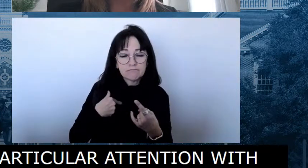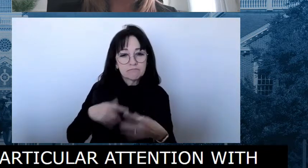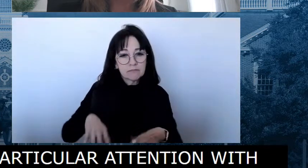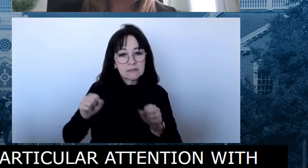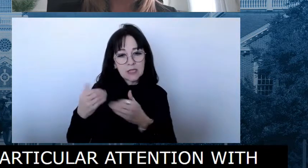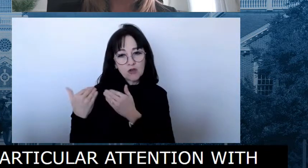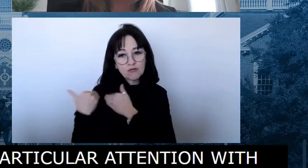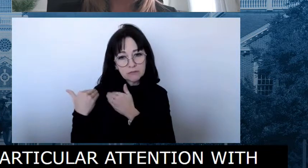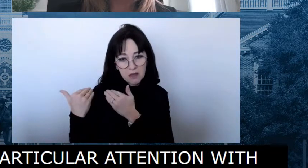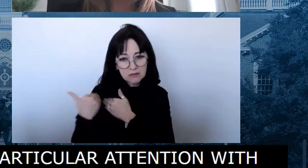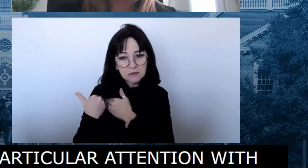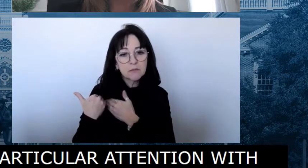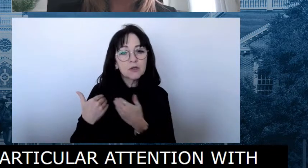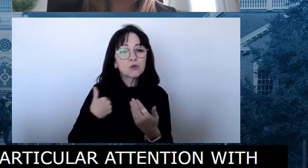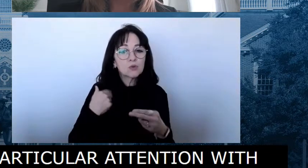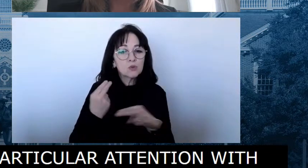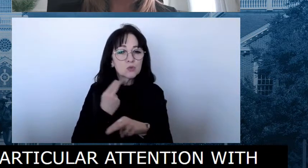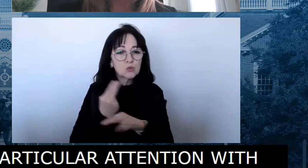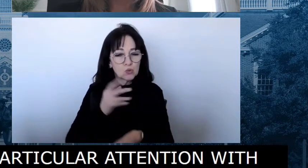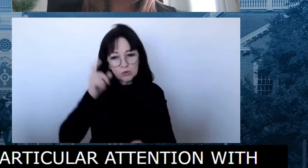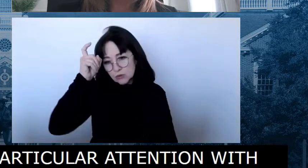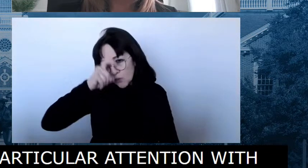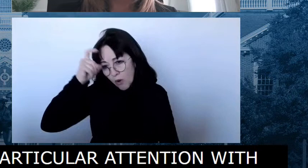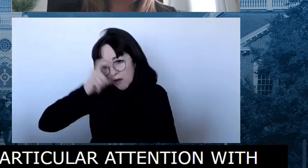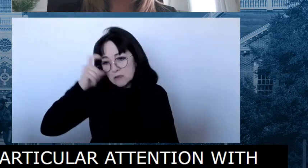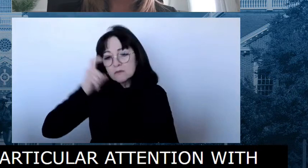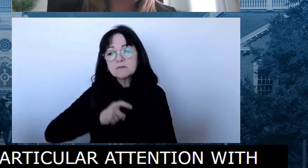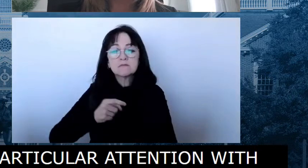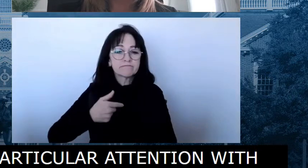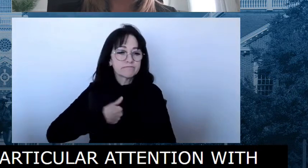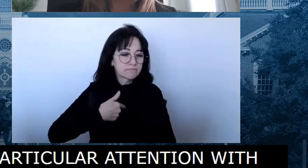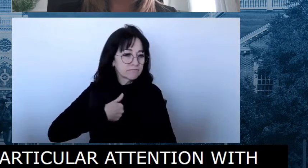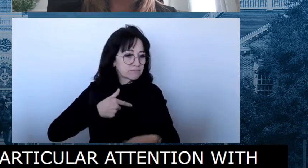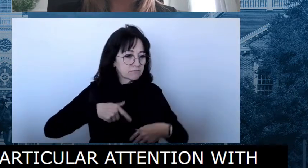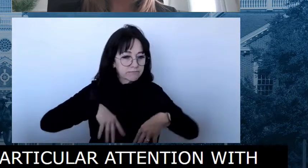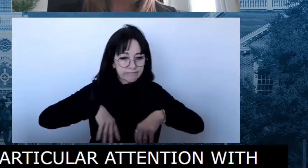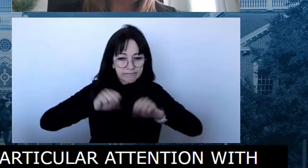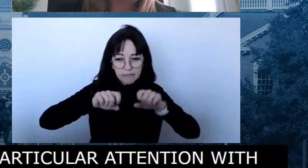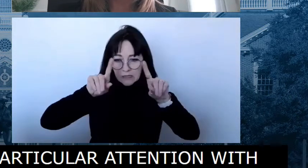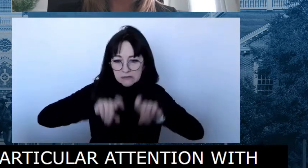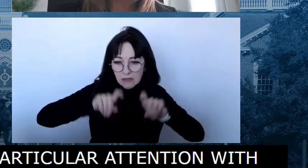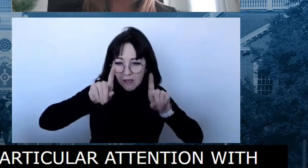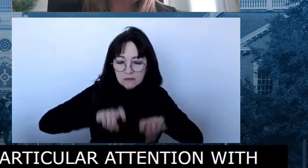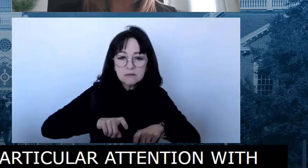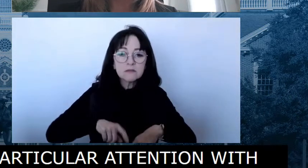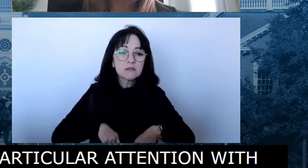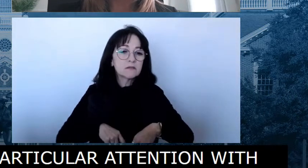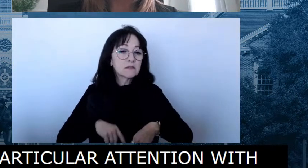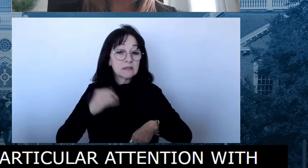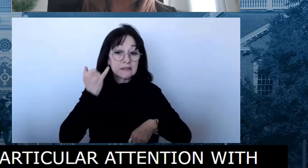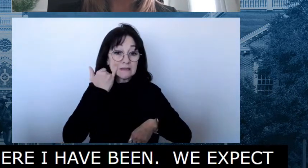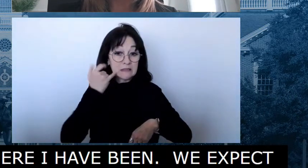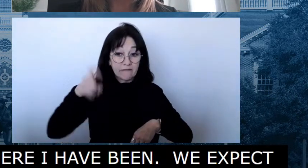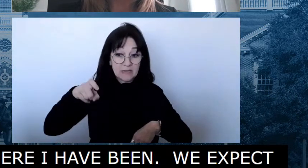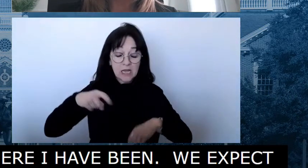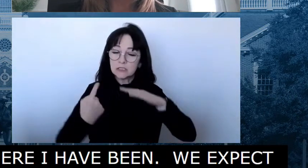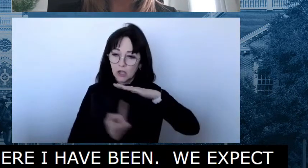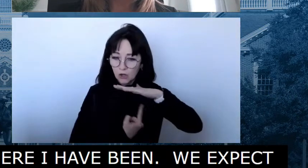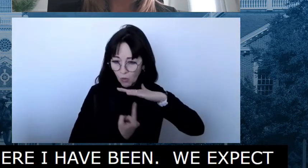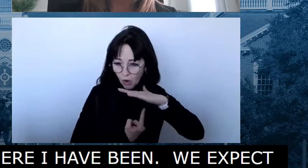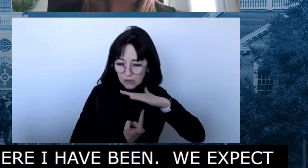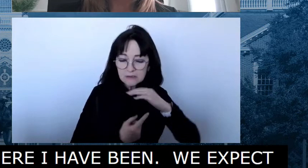the tools that we have and getting tested, staying quarantined when necessary, and